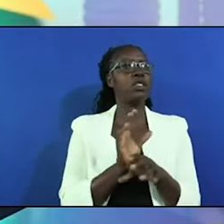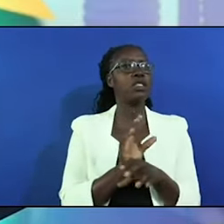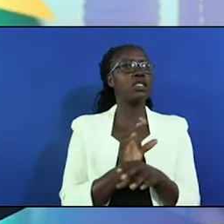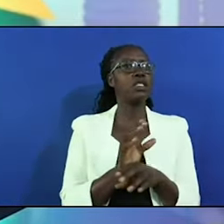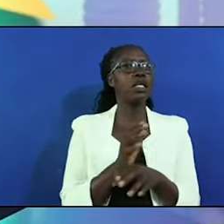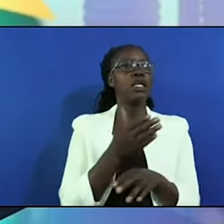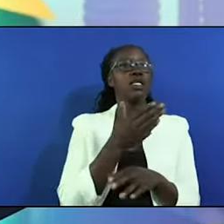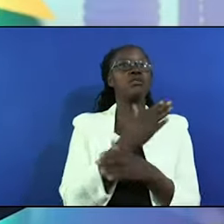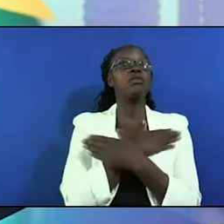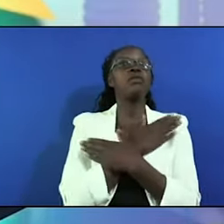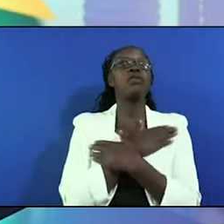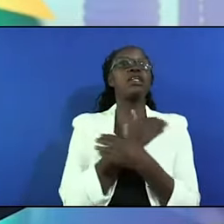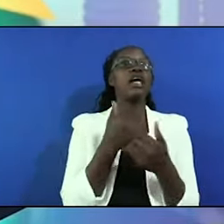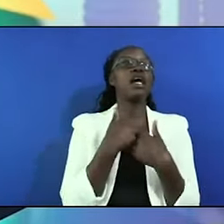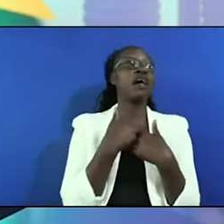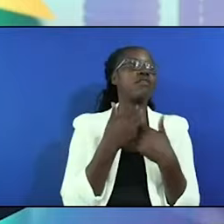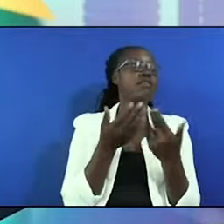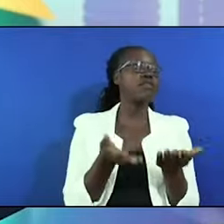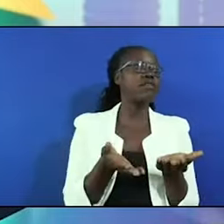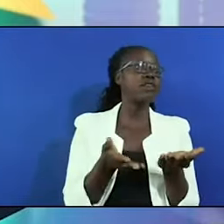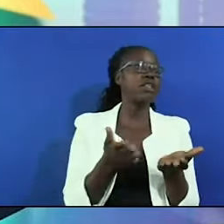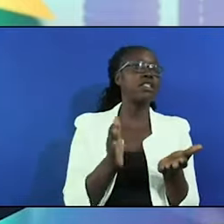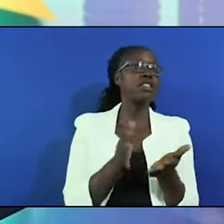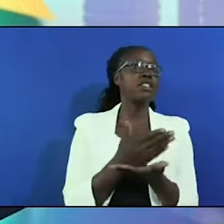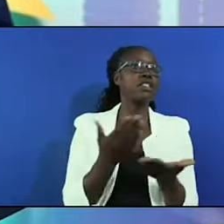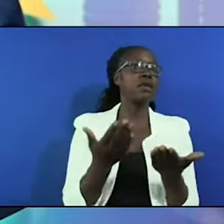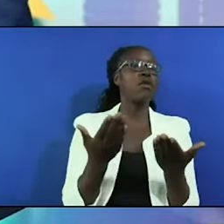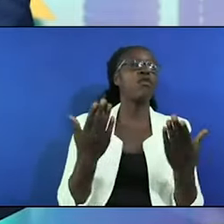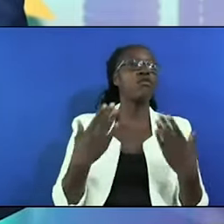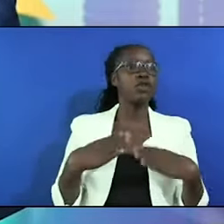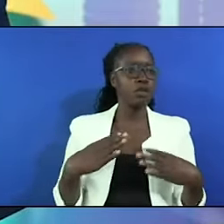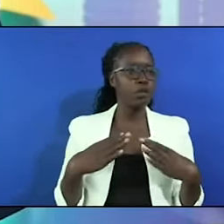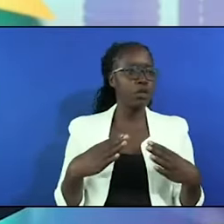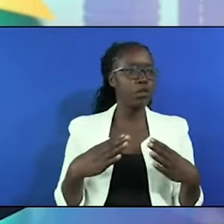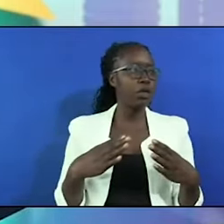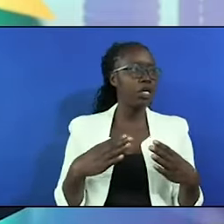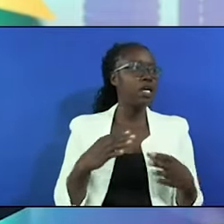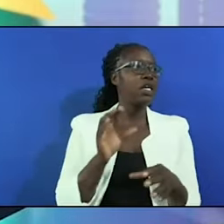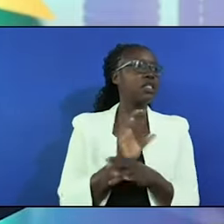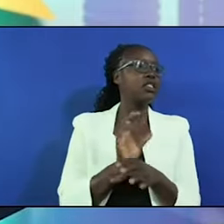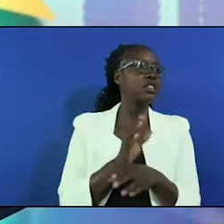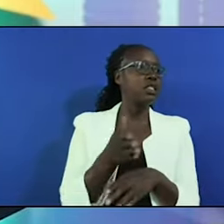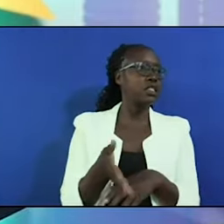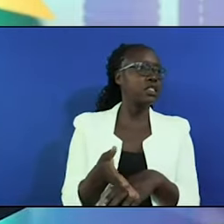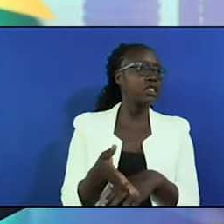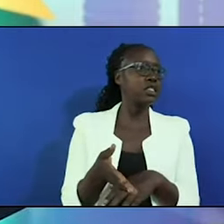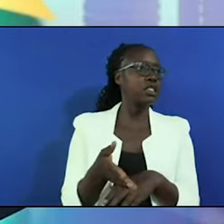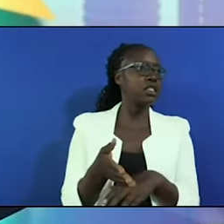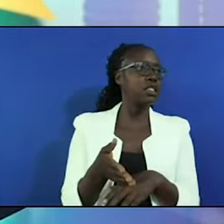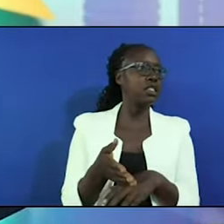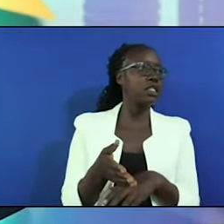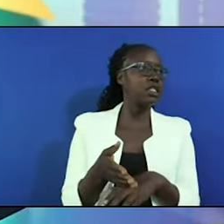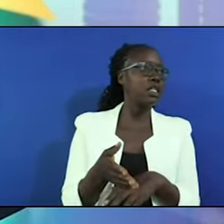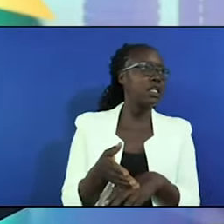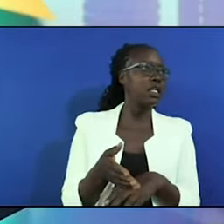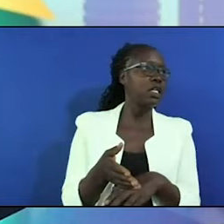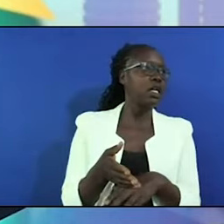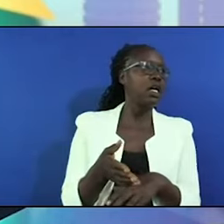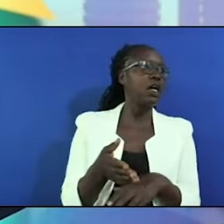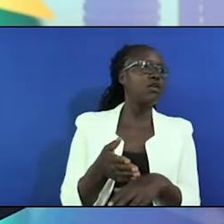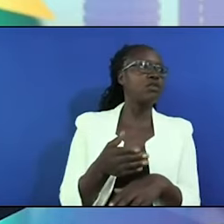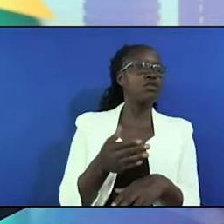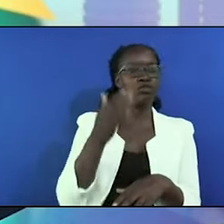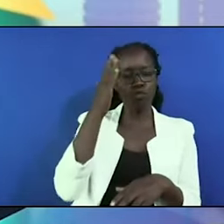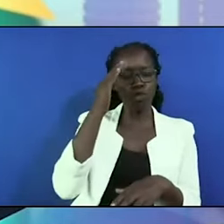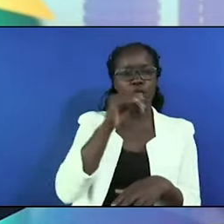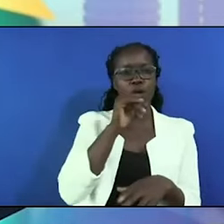great friends I have in this congregation, some of the people in this congregation, I want you to know, my brothers